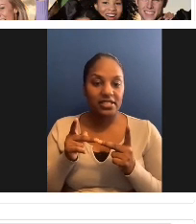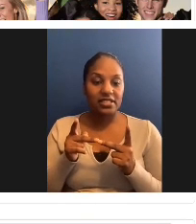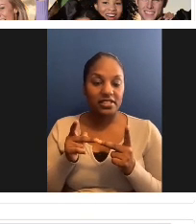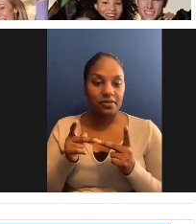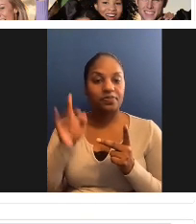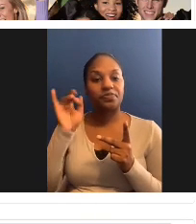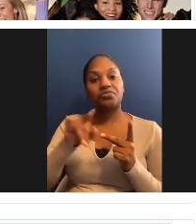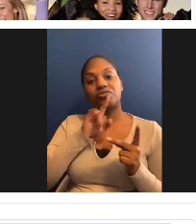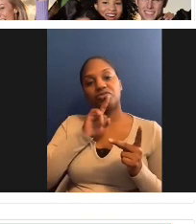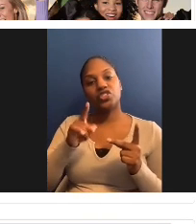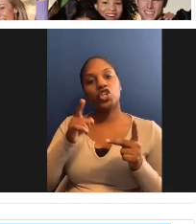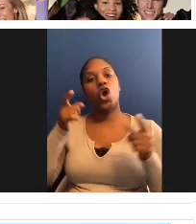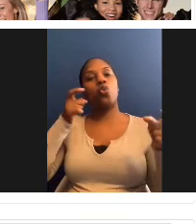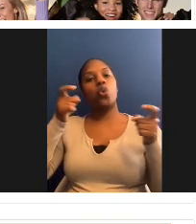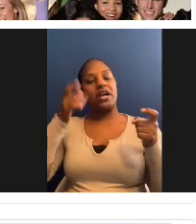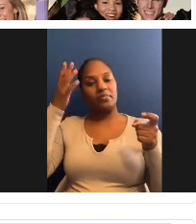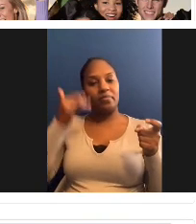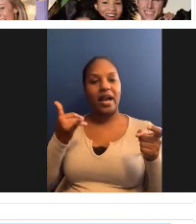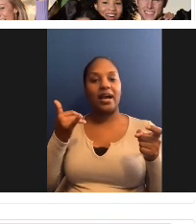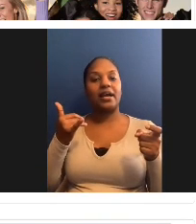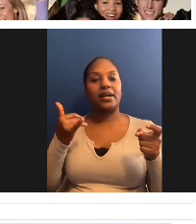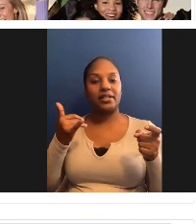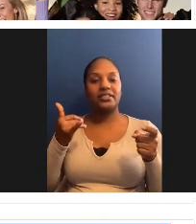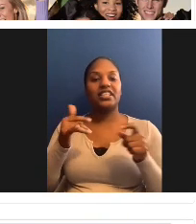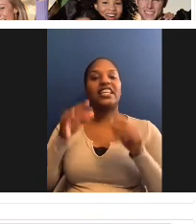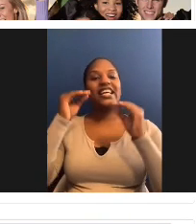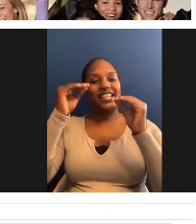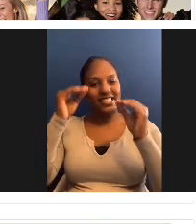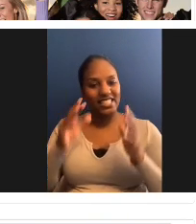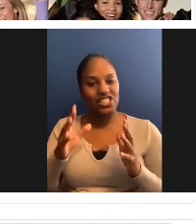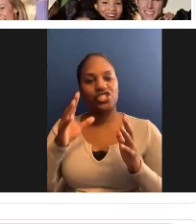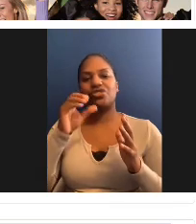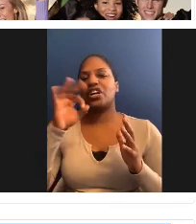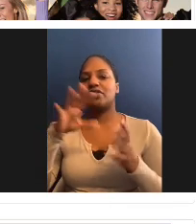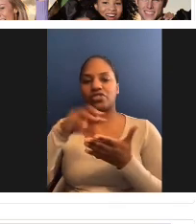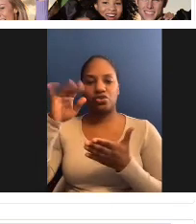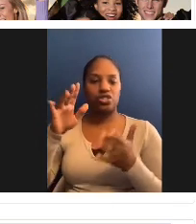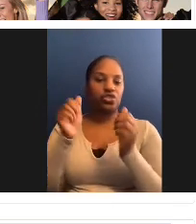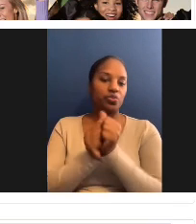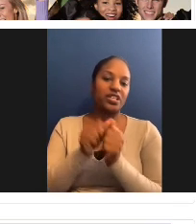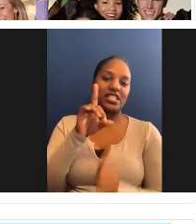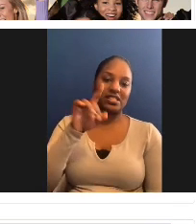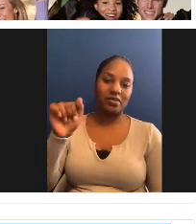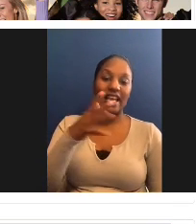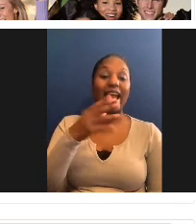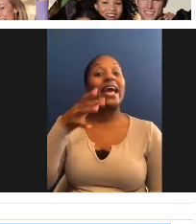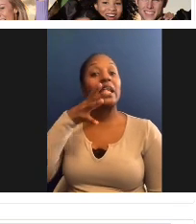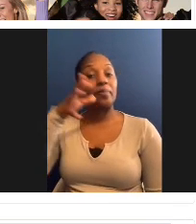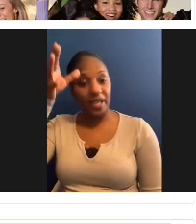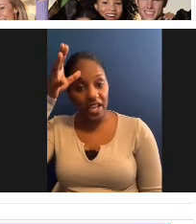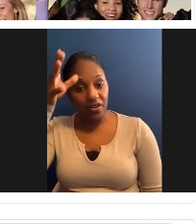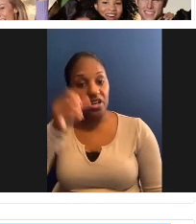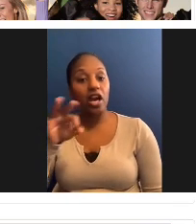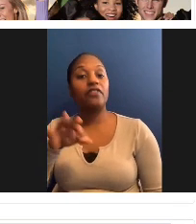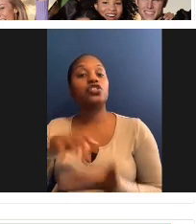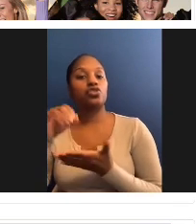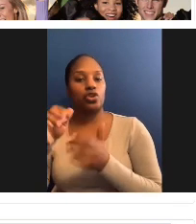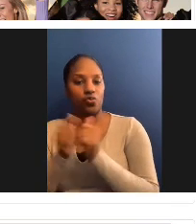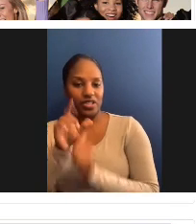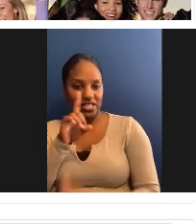that are run by a teacher of students with disabilities and a parent of a student with